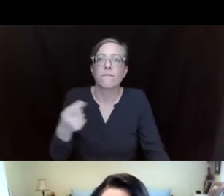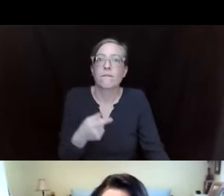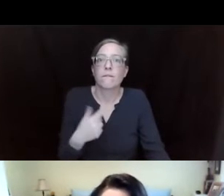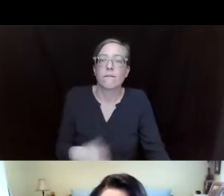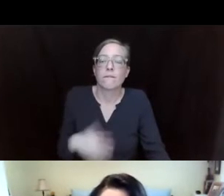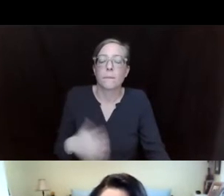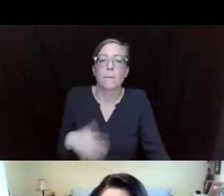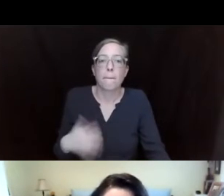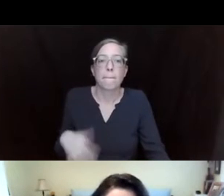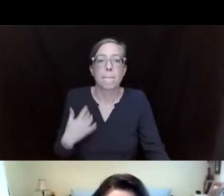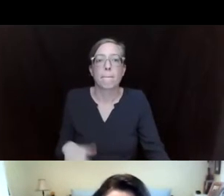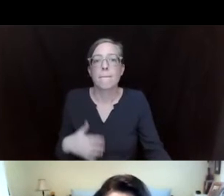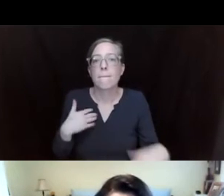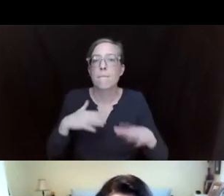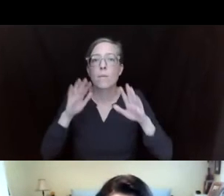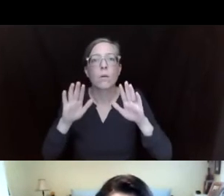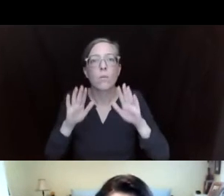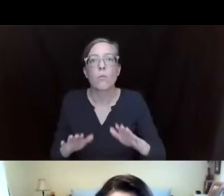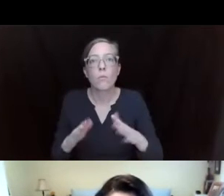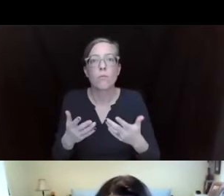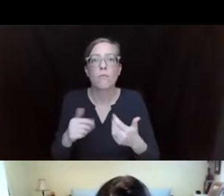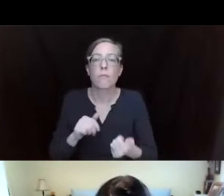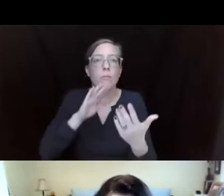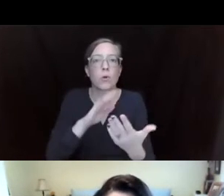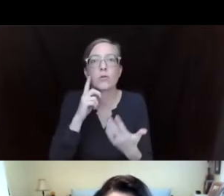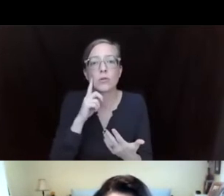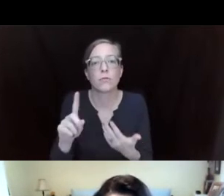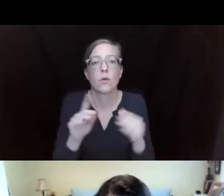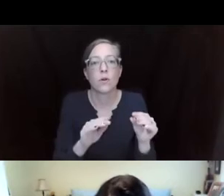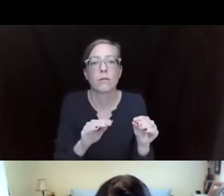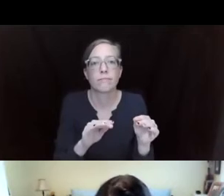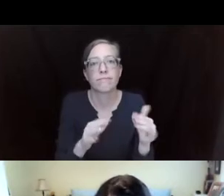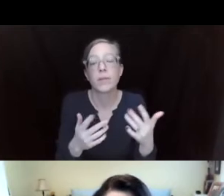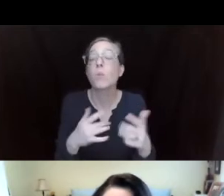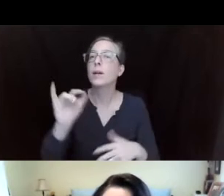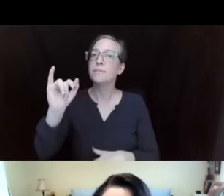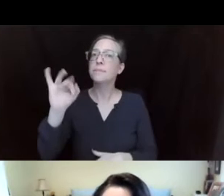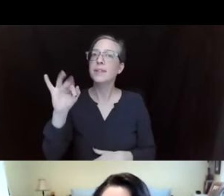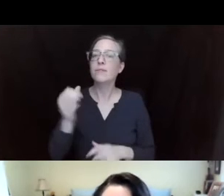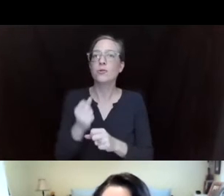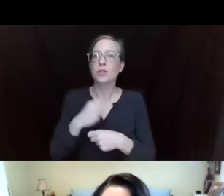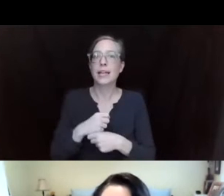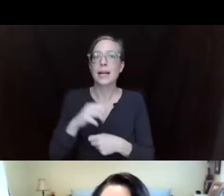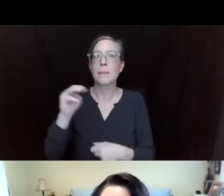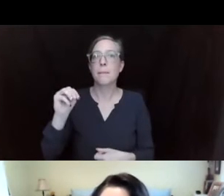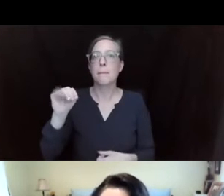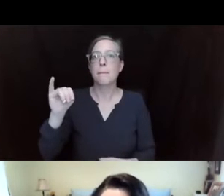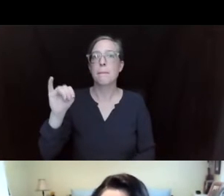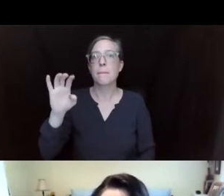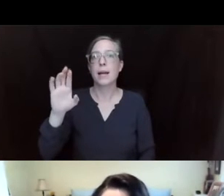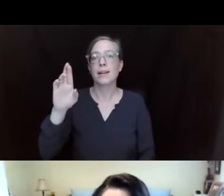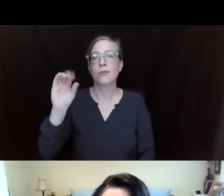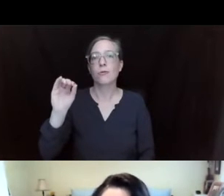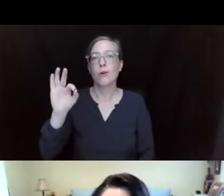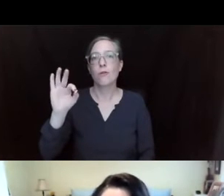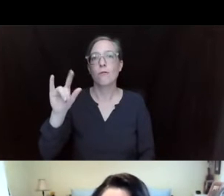in microfluidics. Why? Because when you are creating a microfluidic device, you want to create a really miniaturized